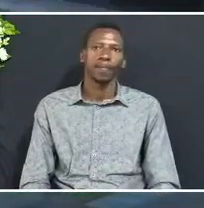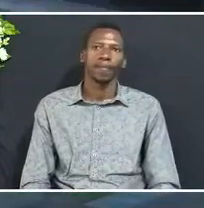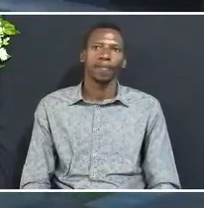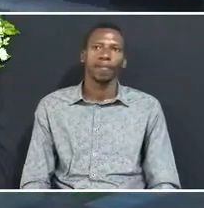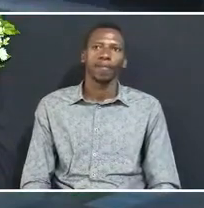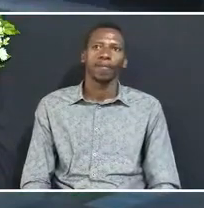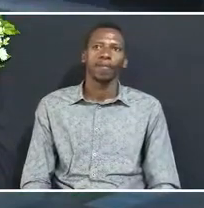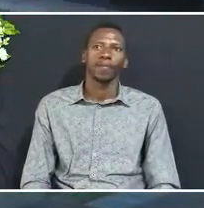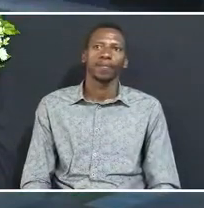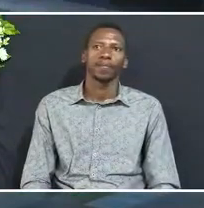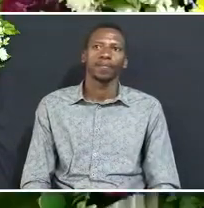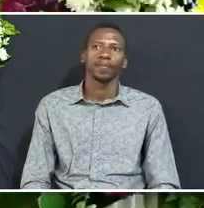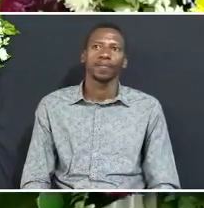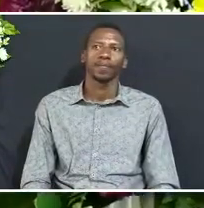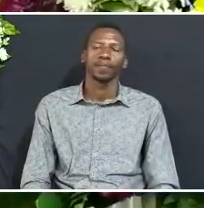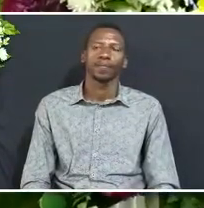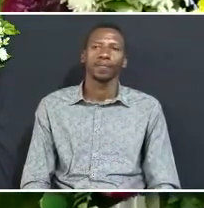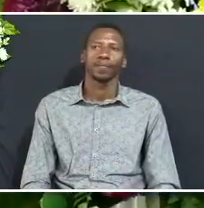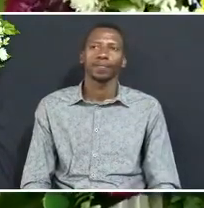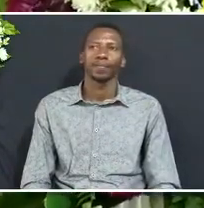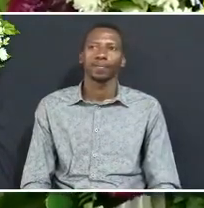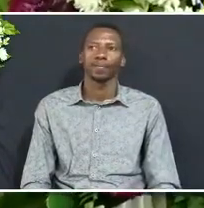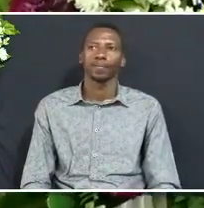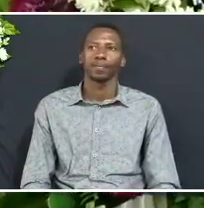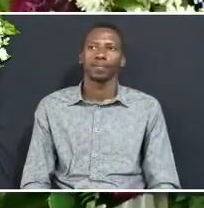You are stretching yourself, huh? Okay.